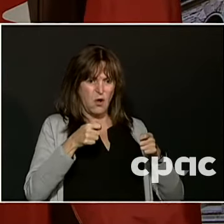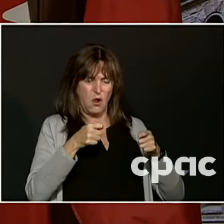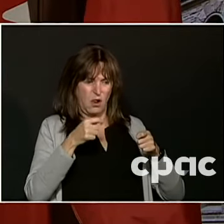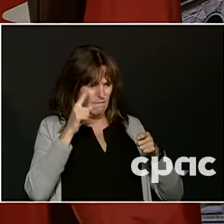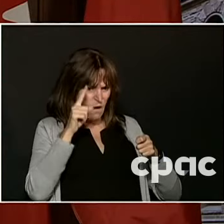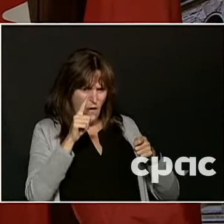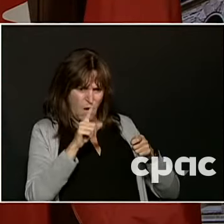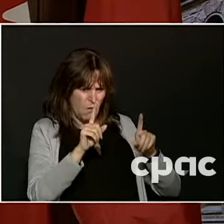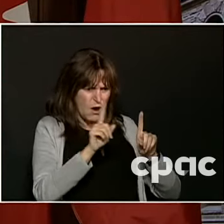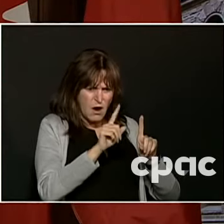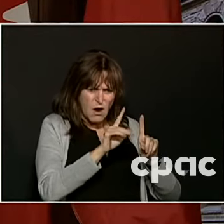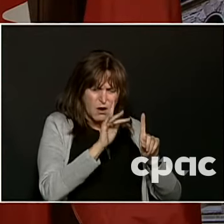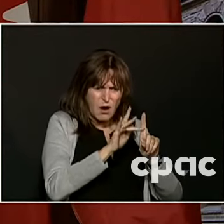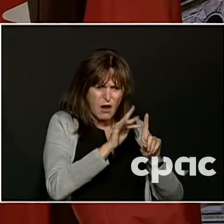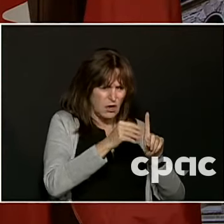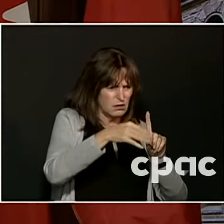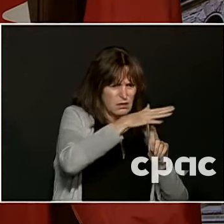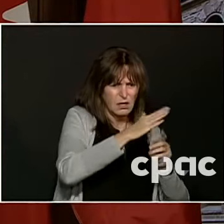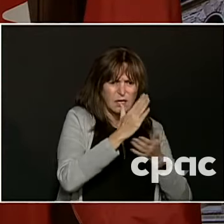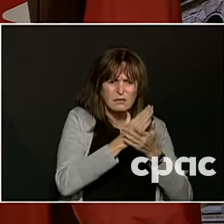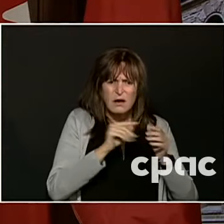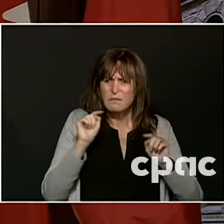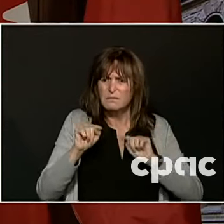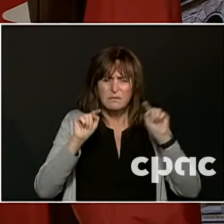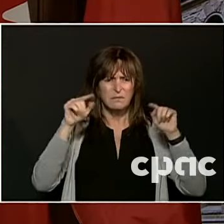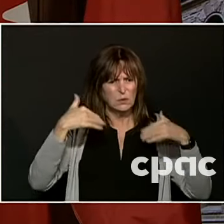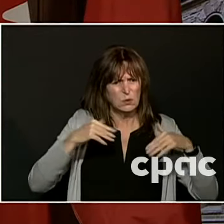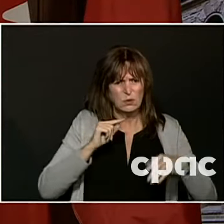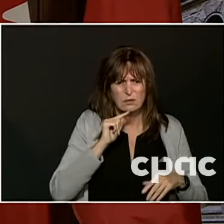are in very clearly a second wave of the pandemic.